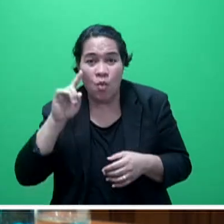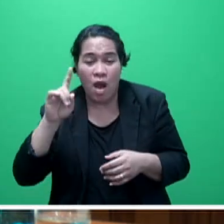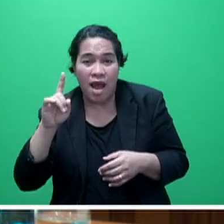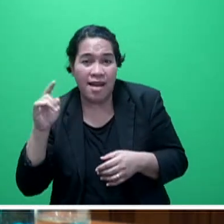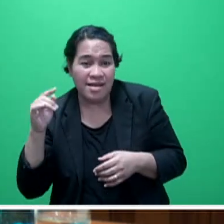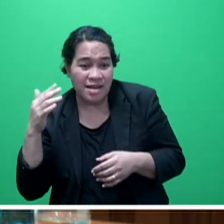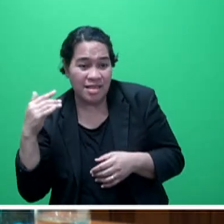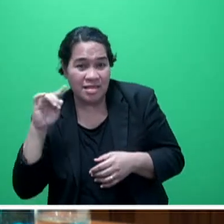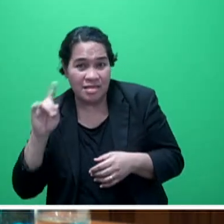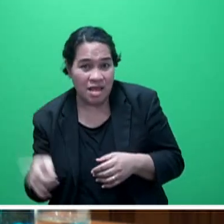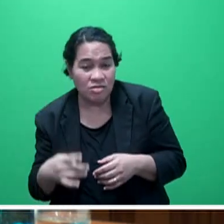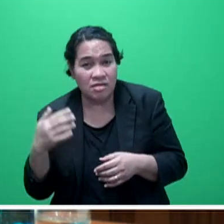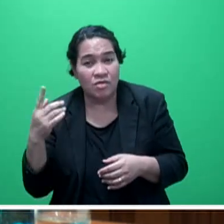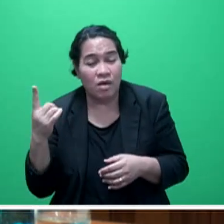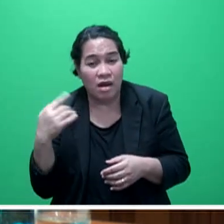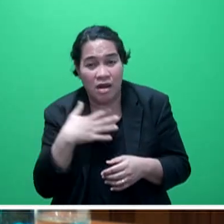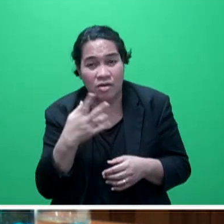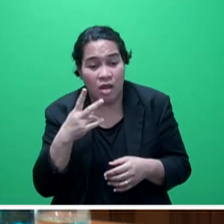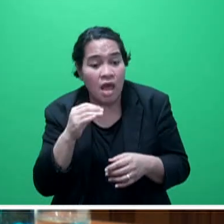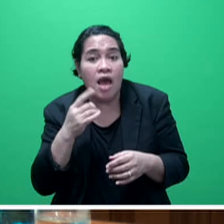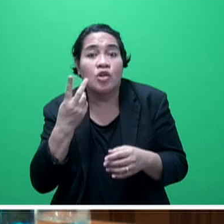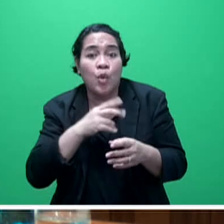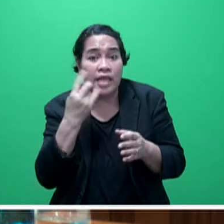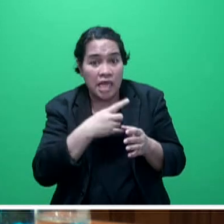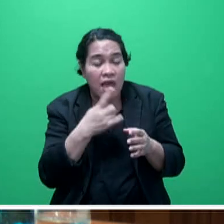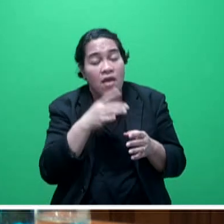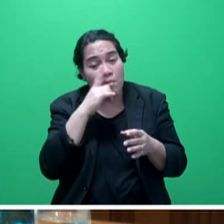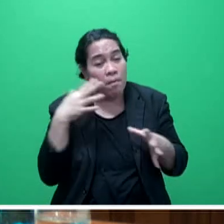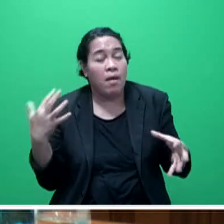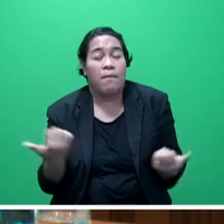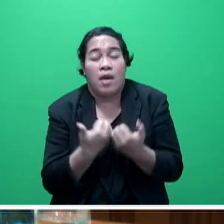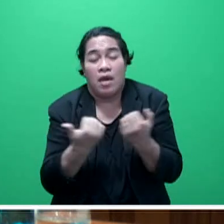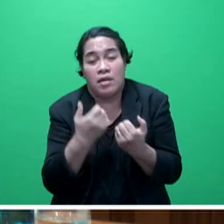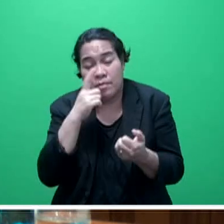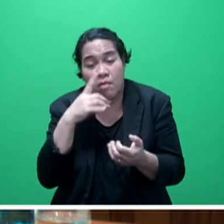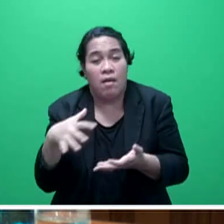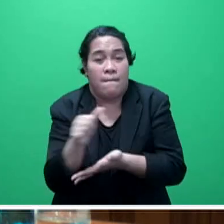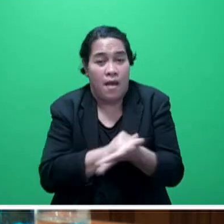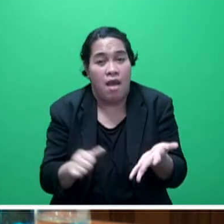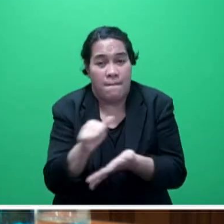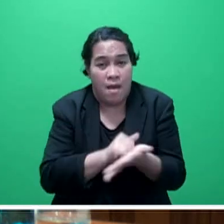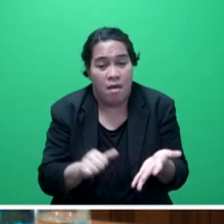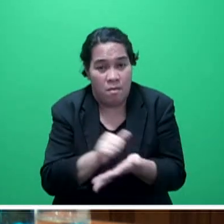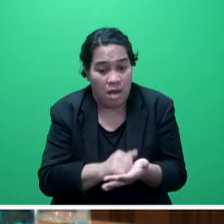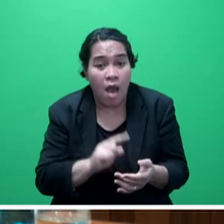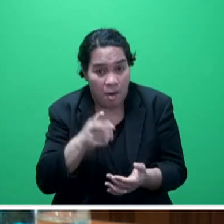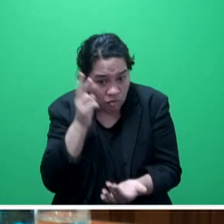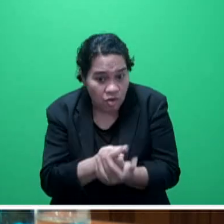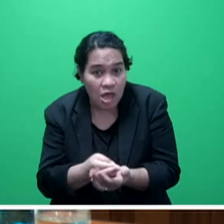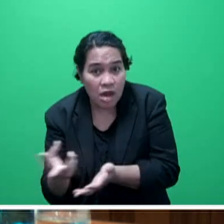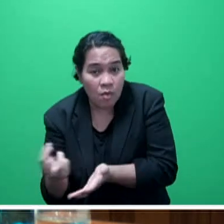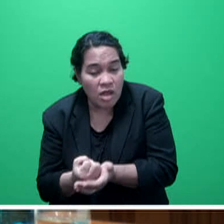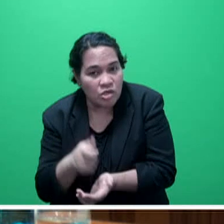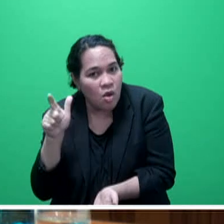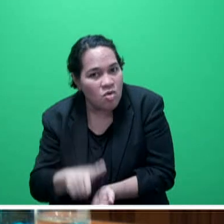81,125 people bought white goods in 2011, where 70% of this household earned less than 20,000, when